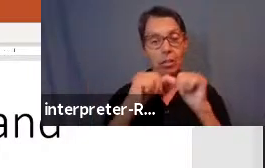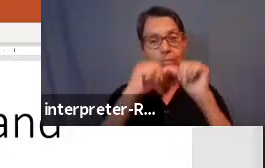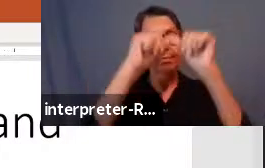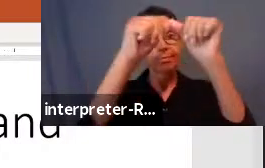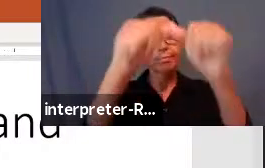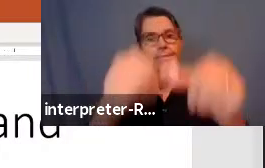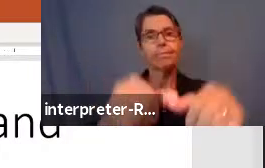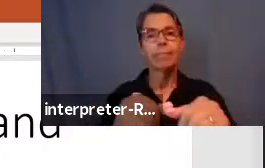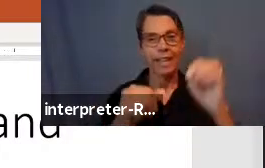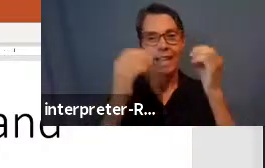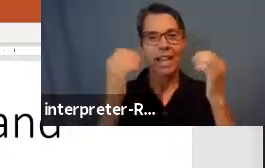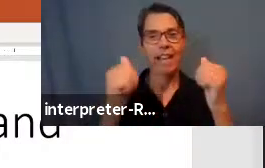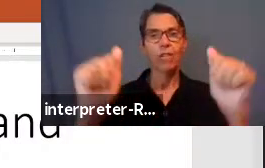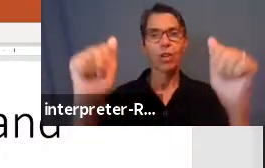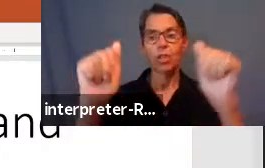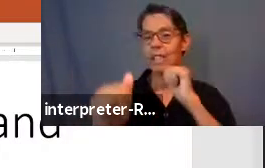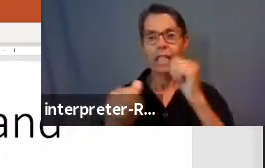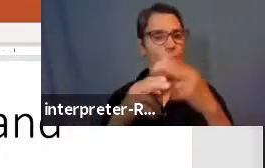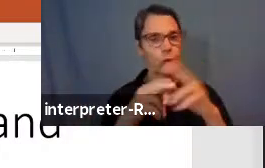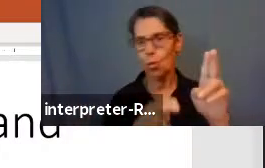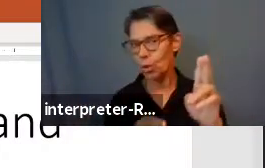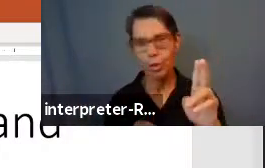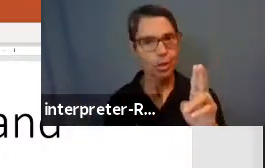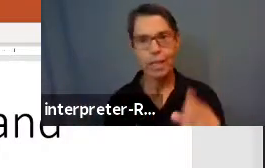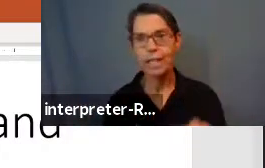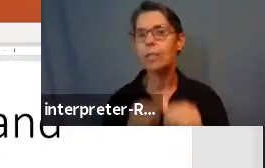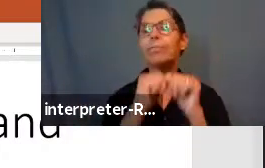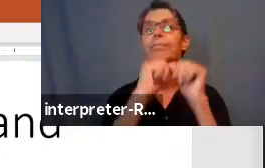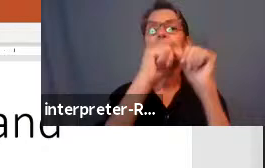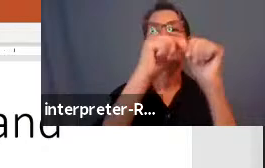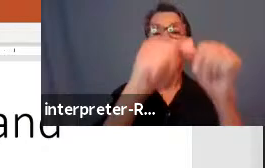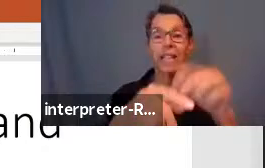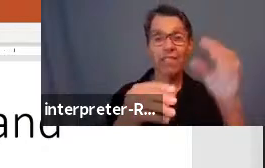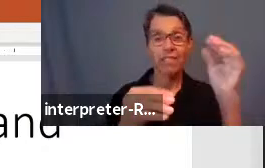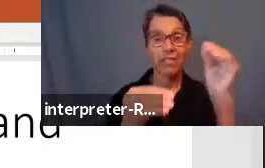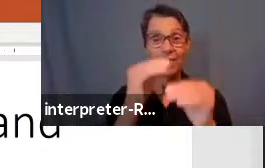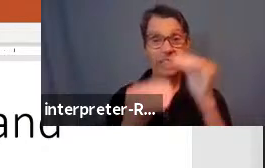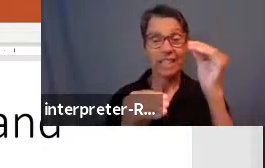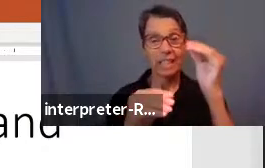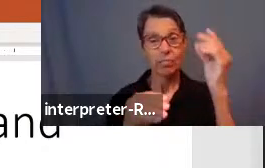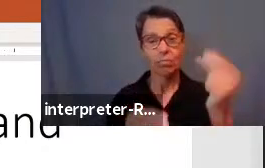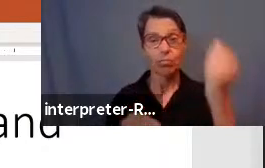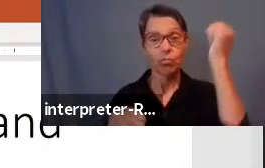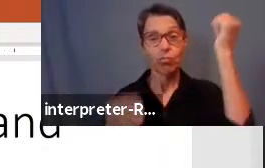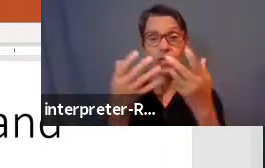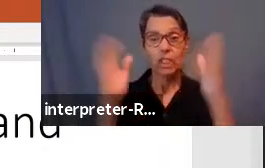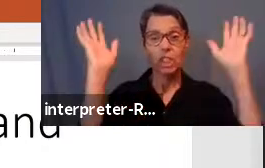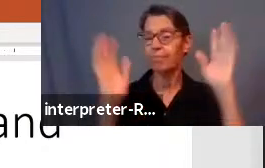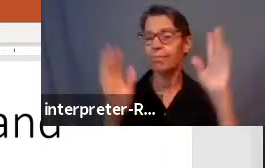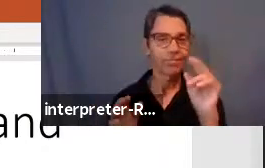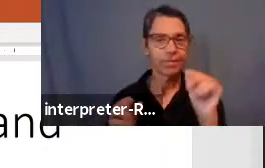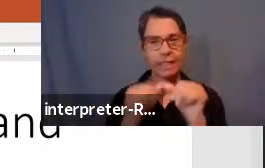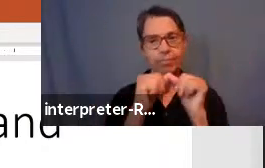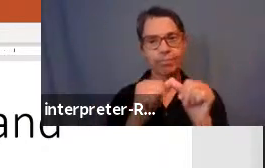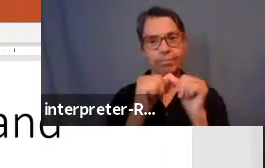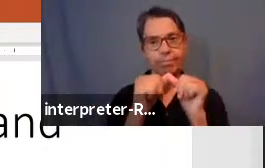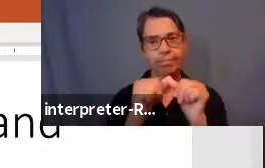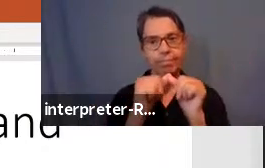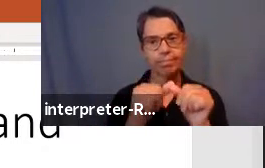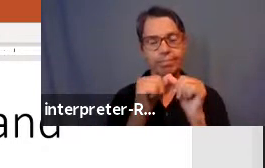effort, that this is something that we're not going to fix or achieve overnight, and that we need to be focused on the long